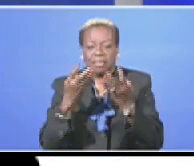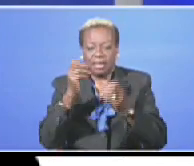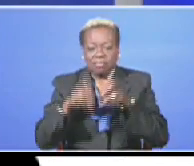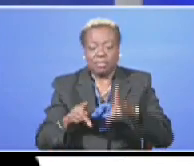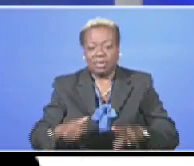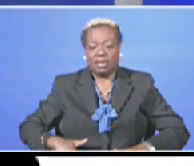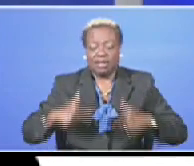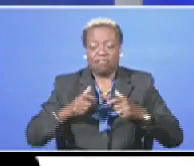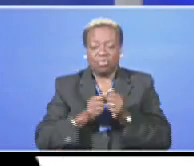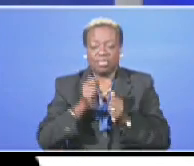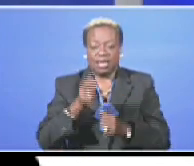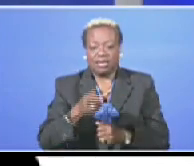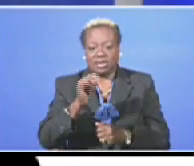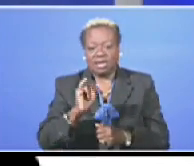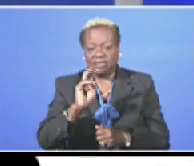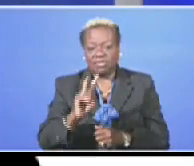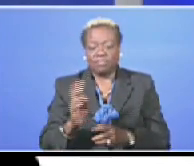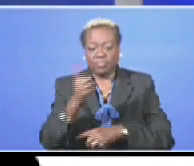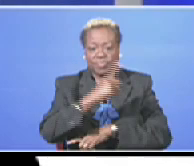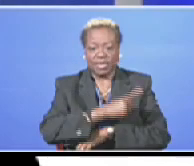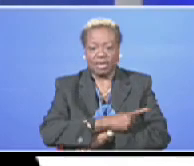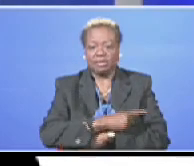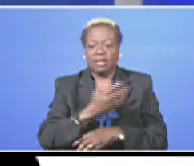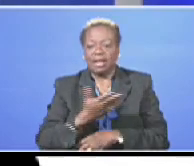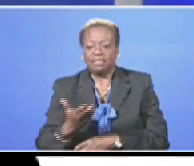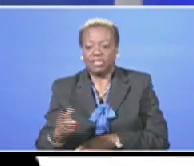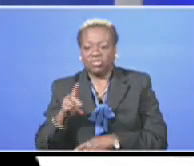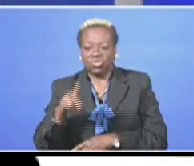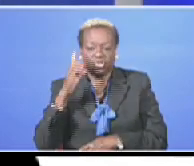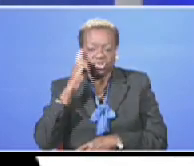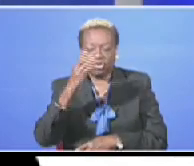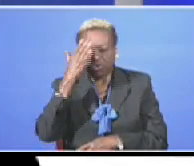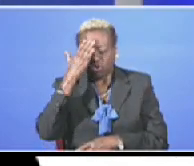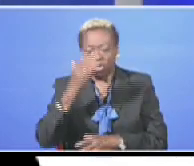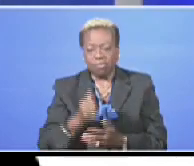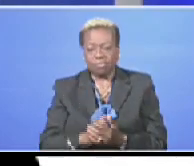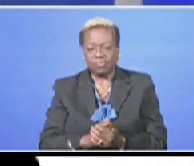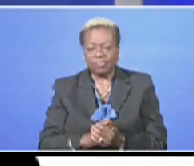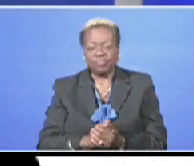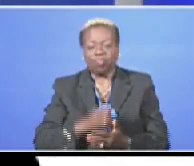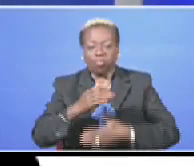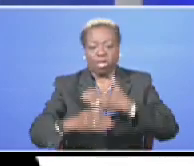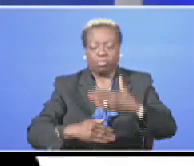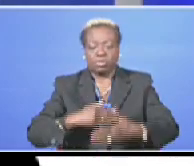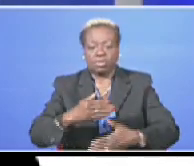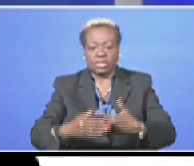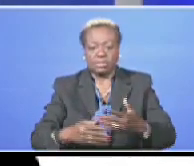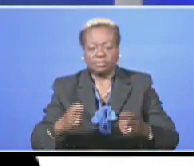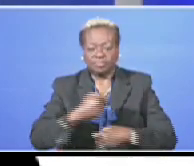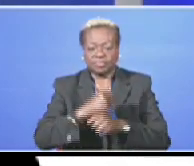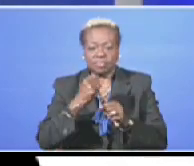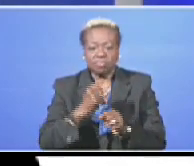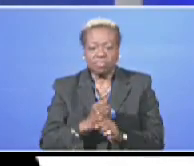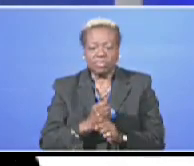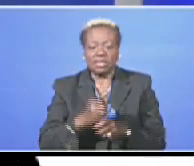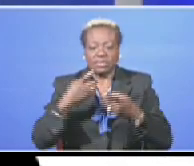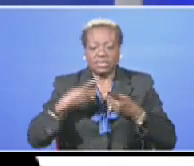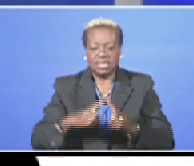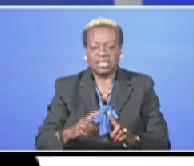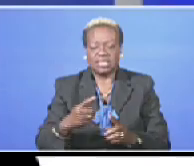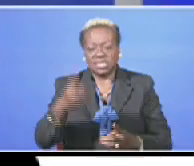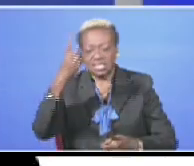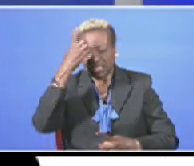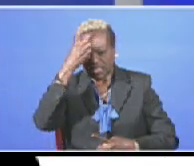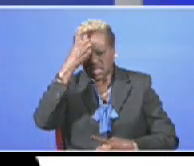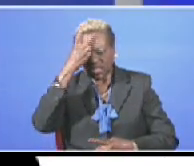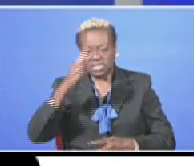today. In this week's edition of Things You Should Know, a health official highlights the progress that has been made since the disease first